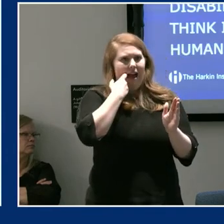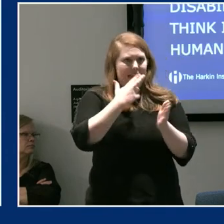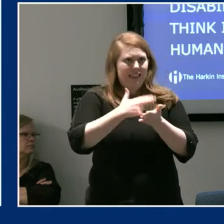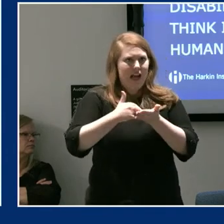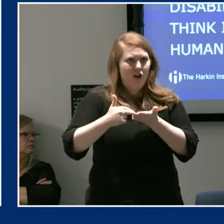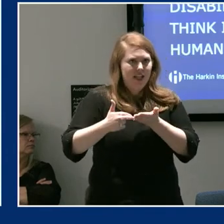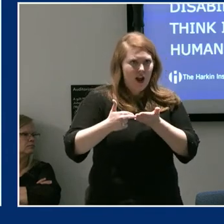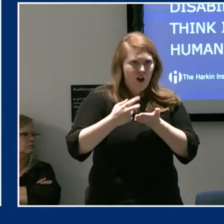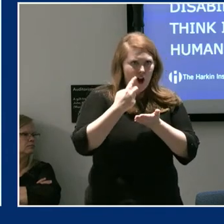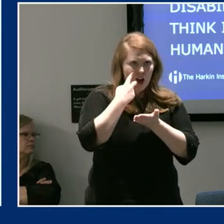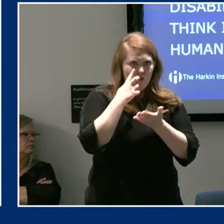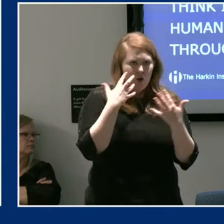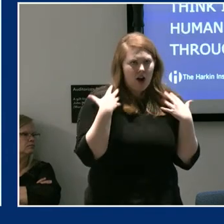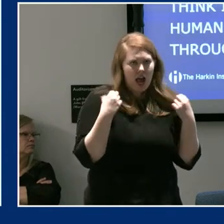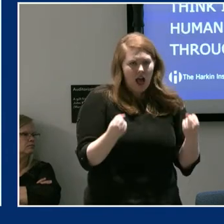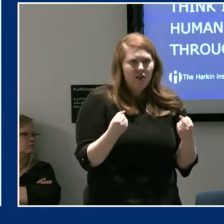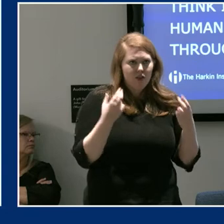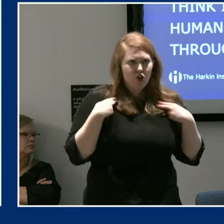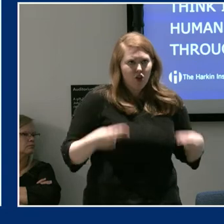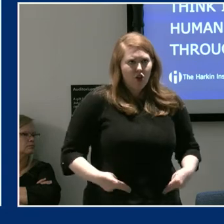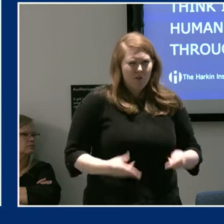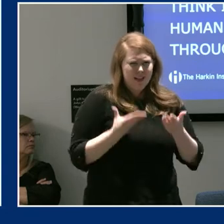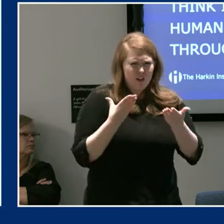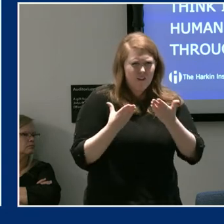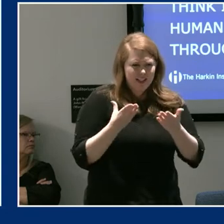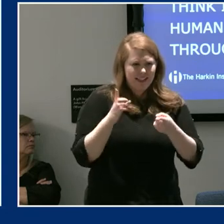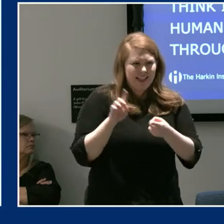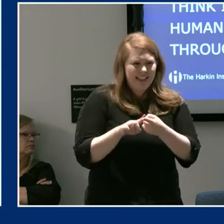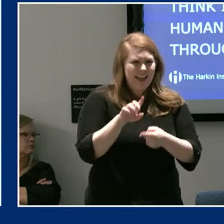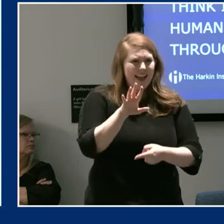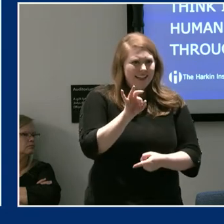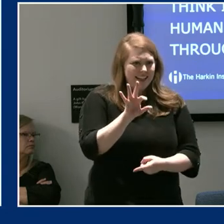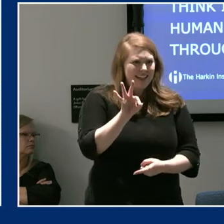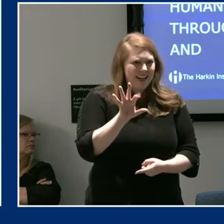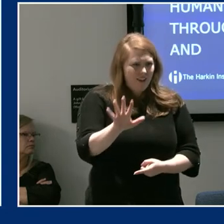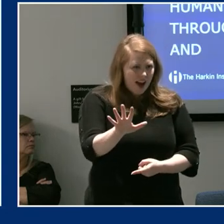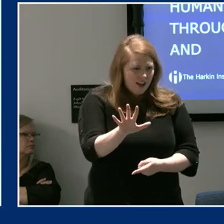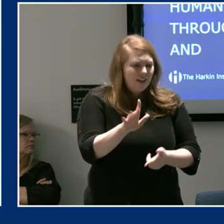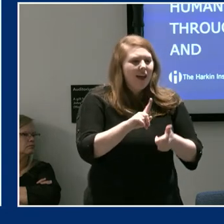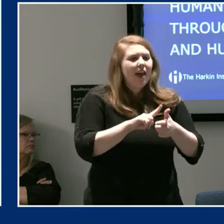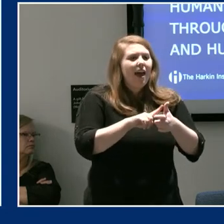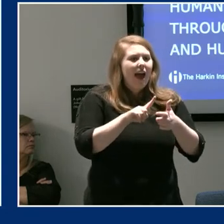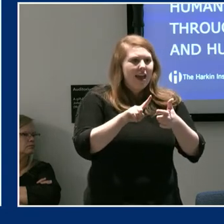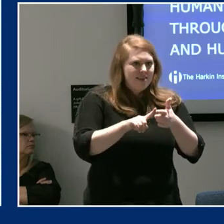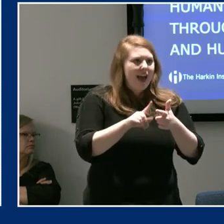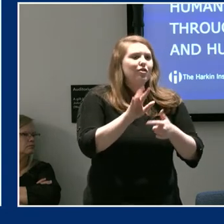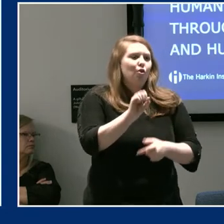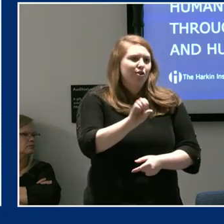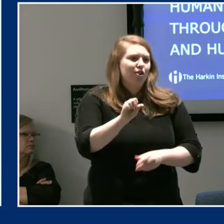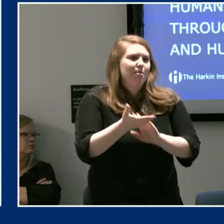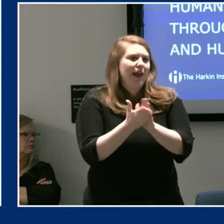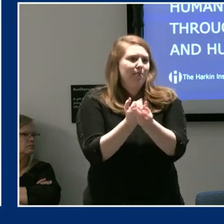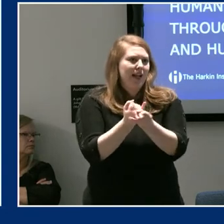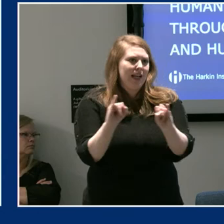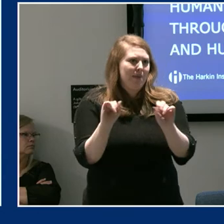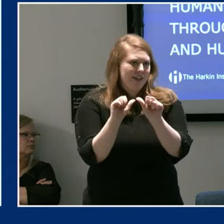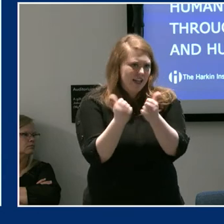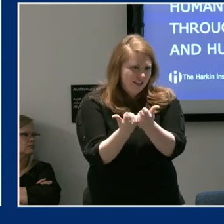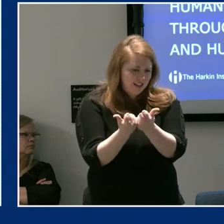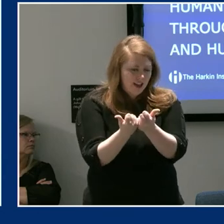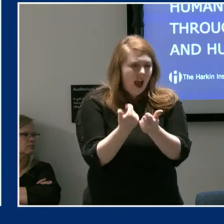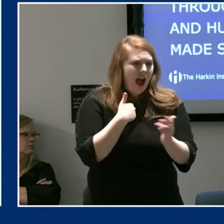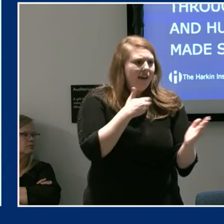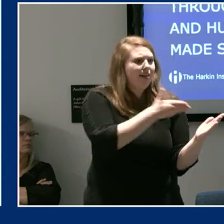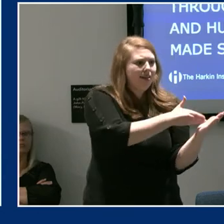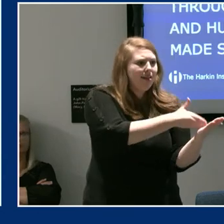Secretary of Health and Human Services was until 1995, when they made Social Security an independent agency. So the